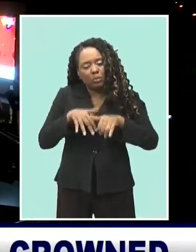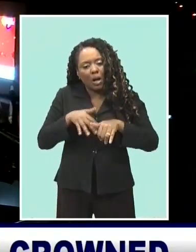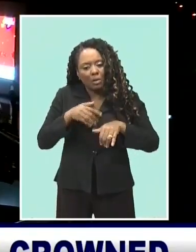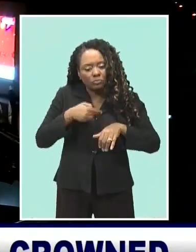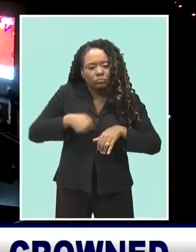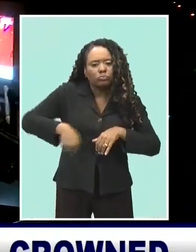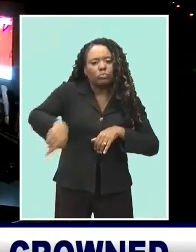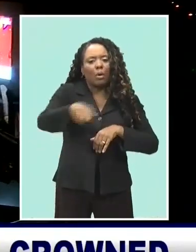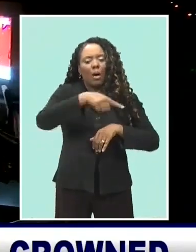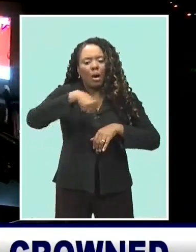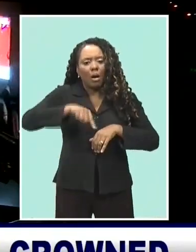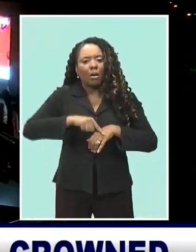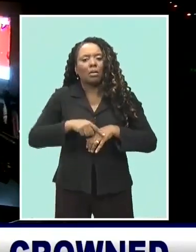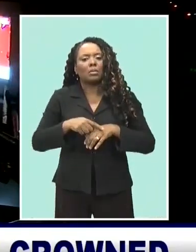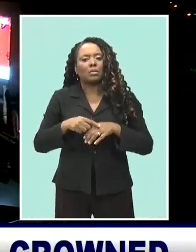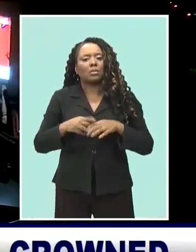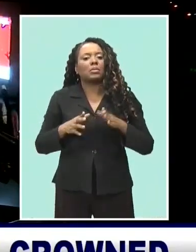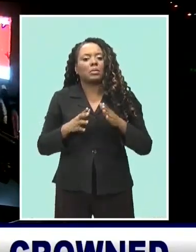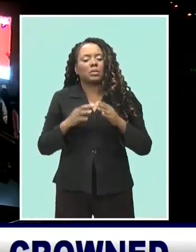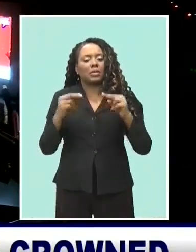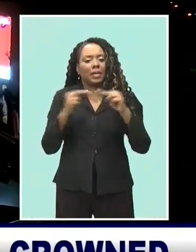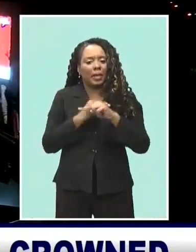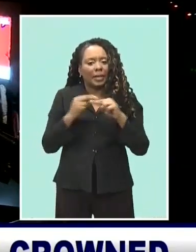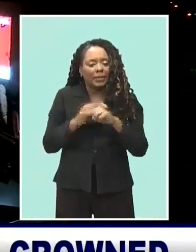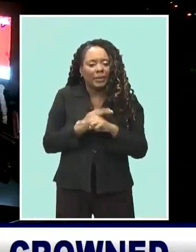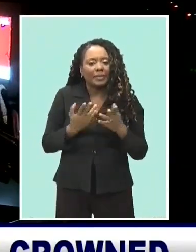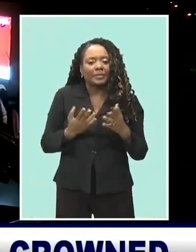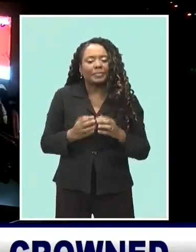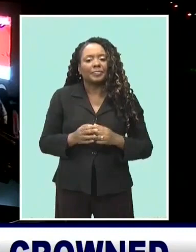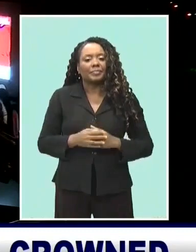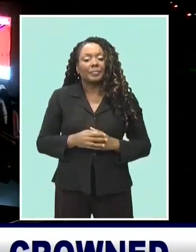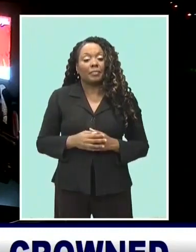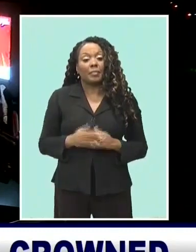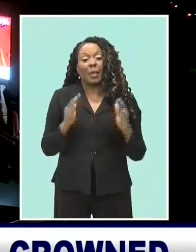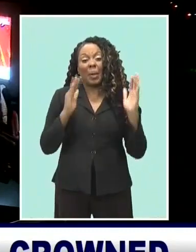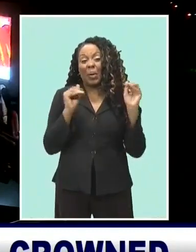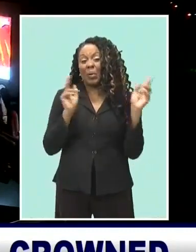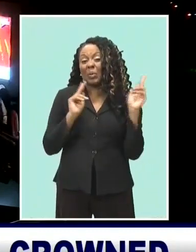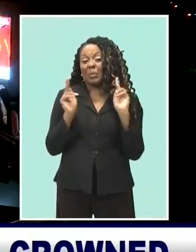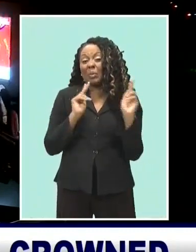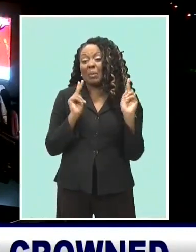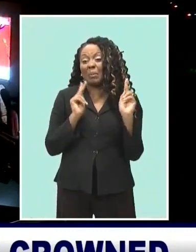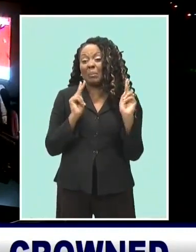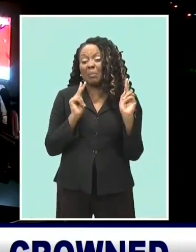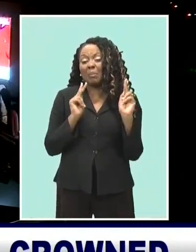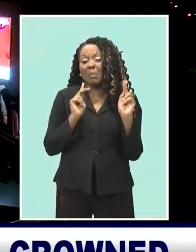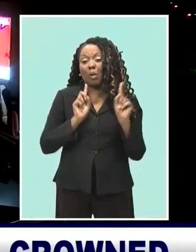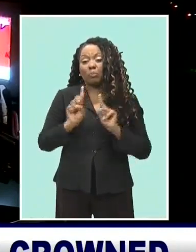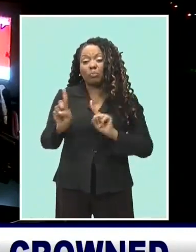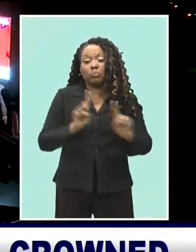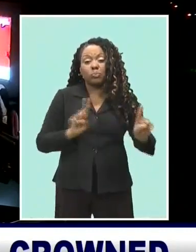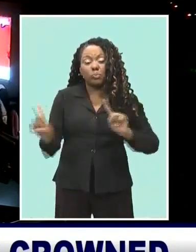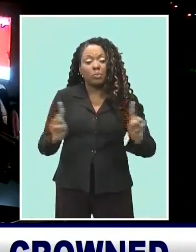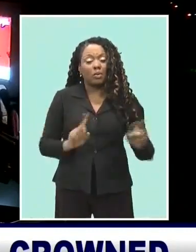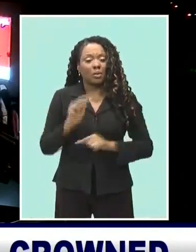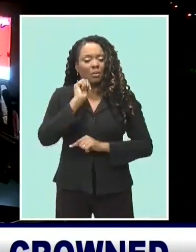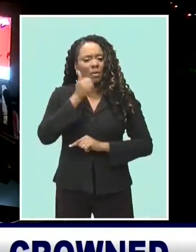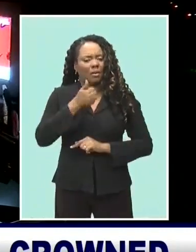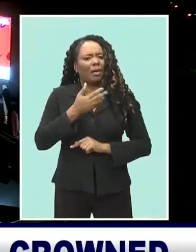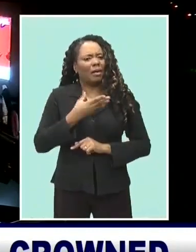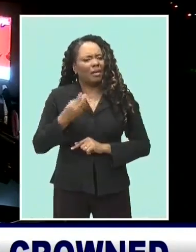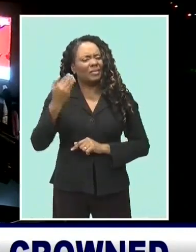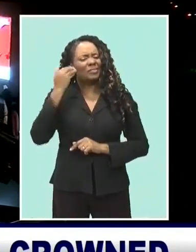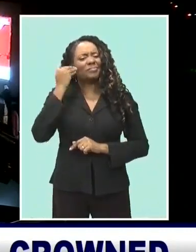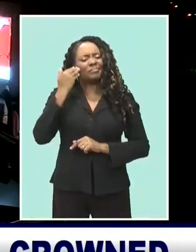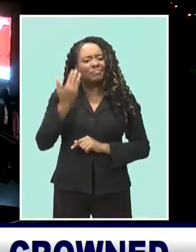up. So back to the Courts playing field. So I hope people that will come out and enjoy that also tomorrow. And Bridgetown Market,